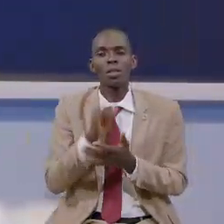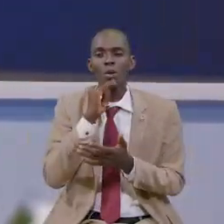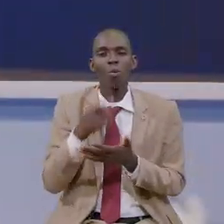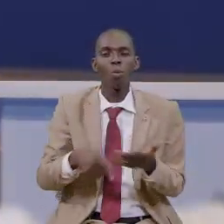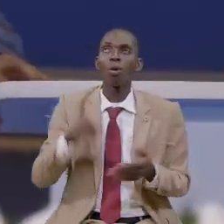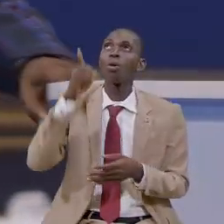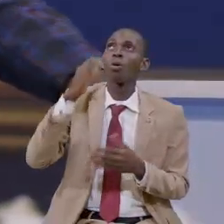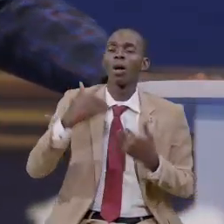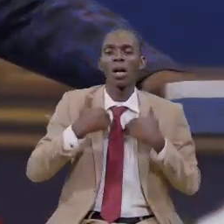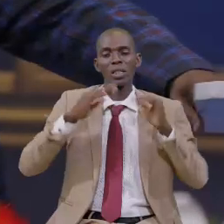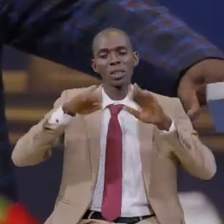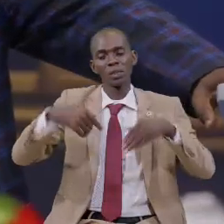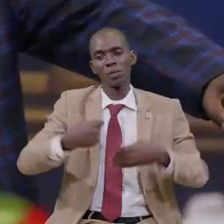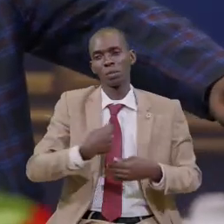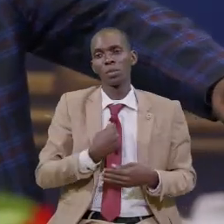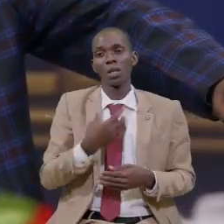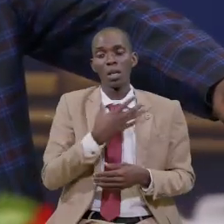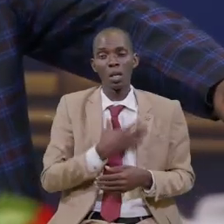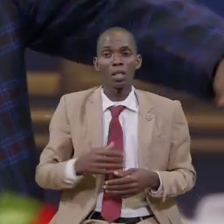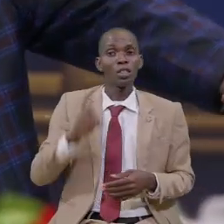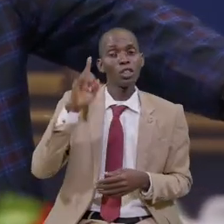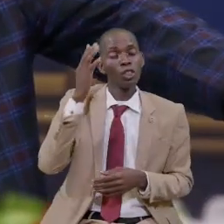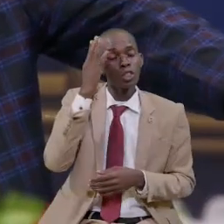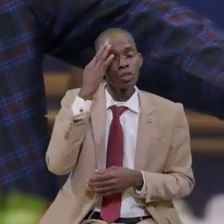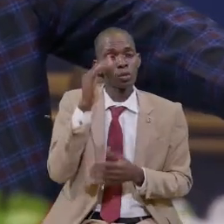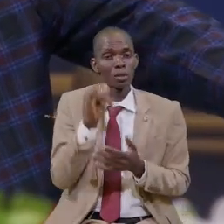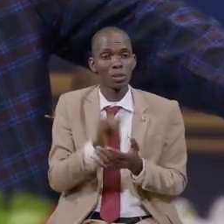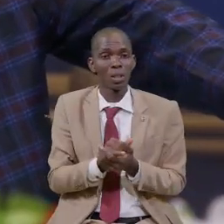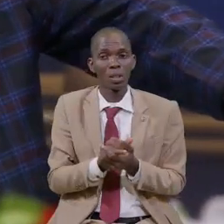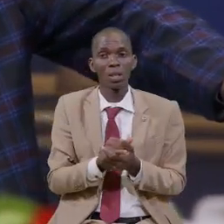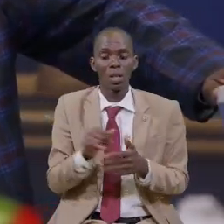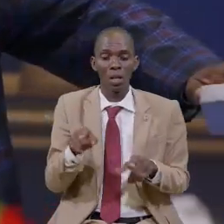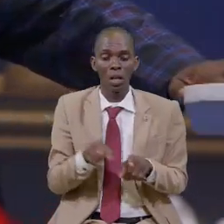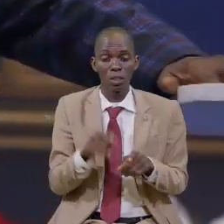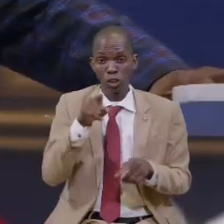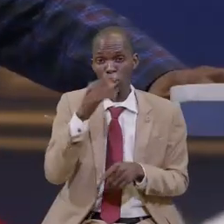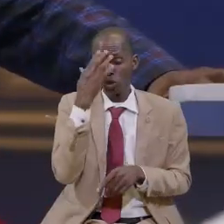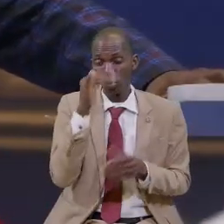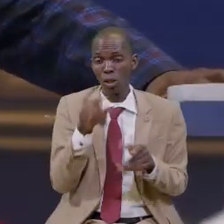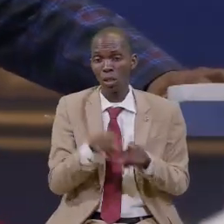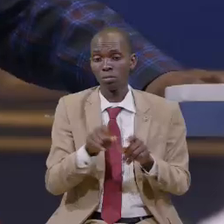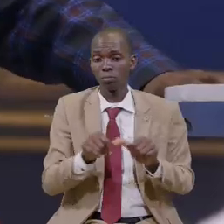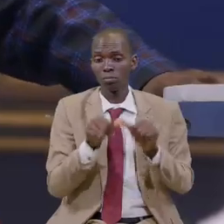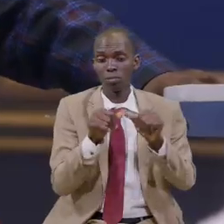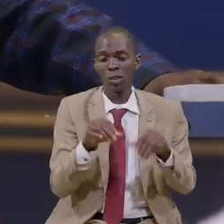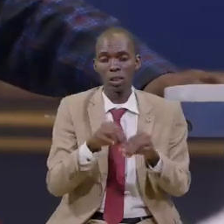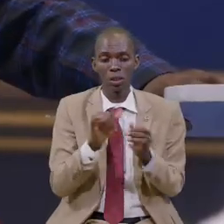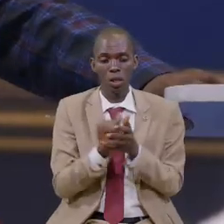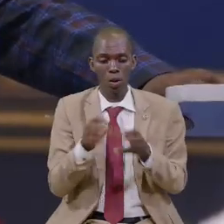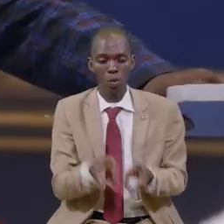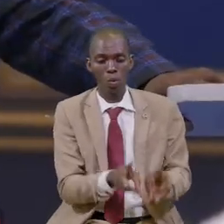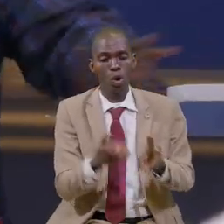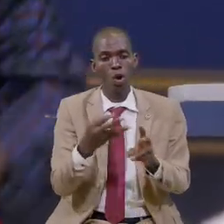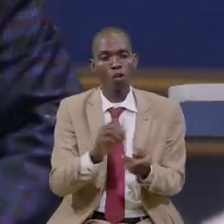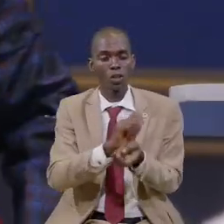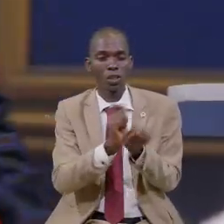knew that as long as he stayed on that path, a change maker, a change